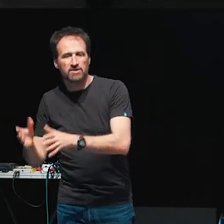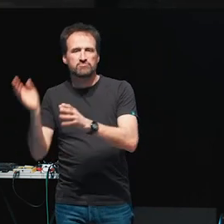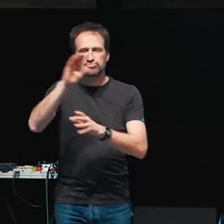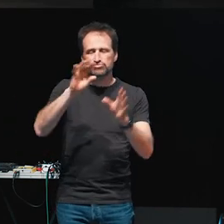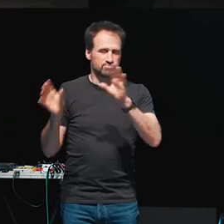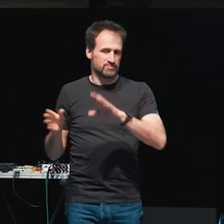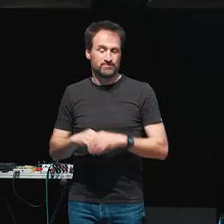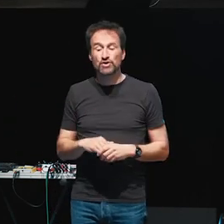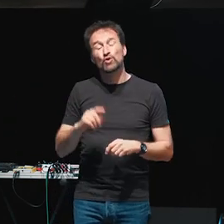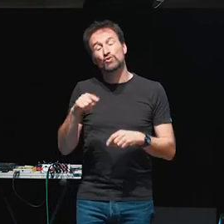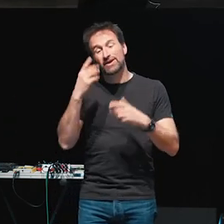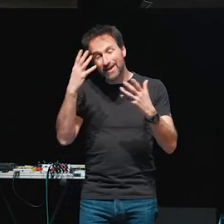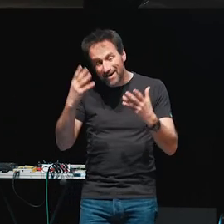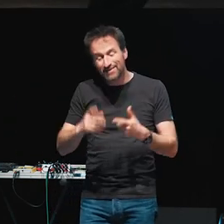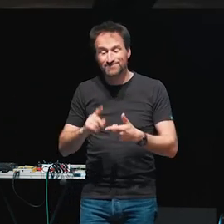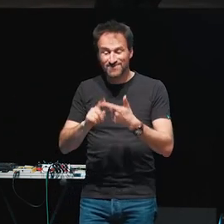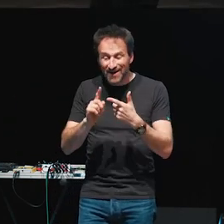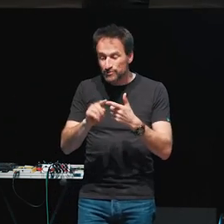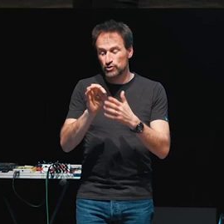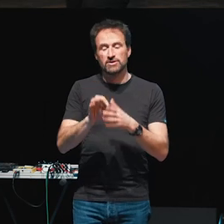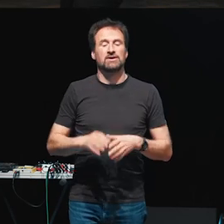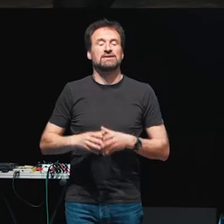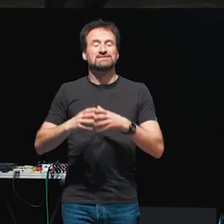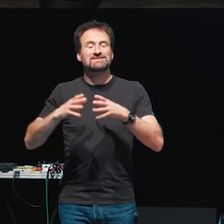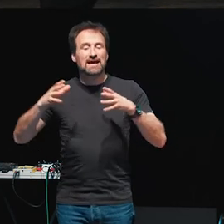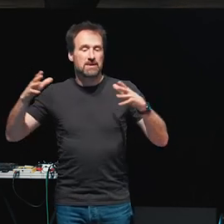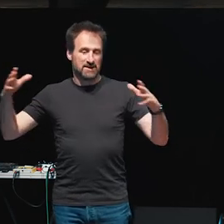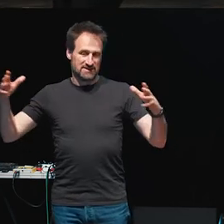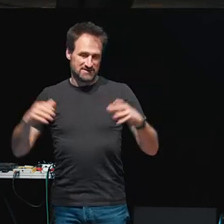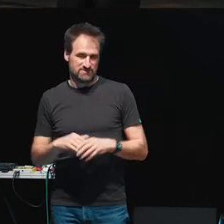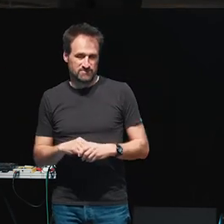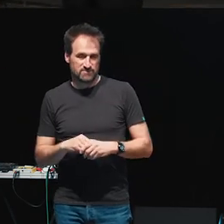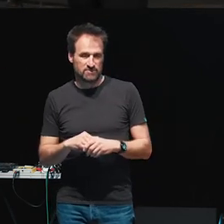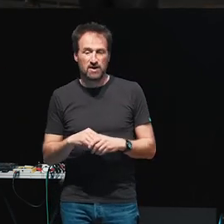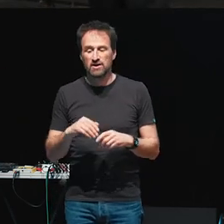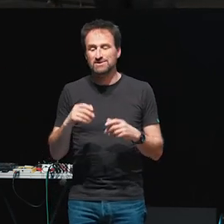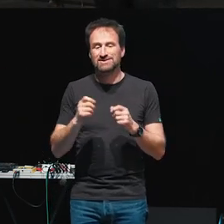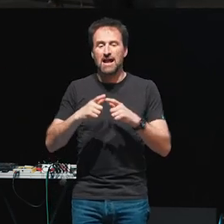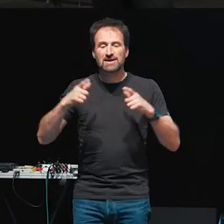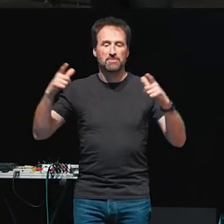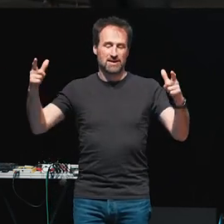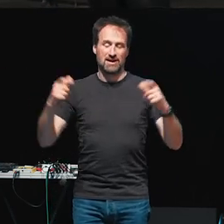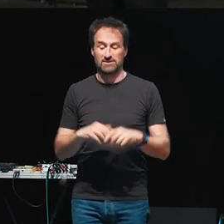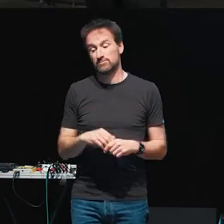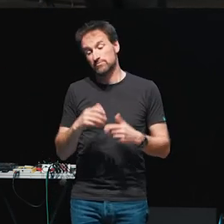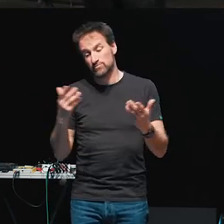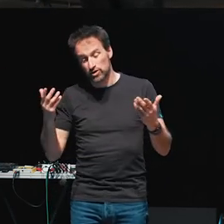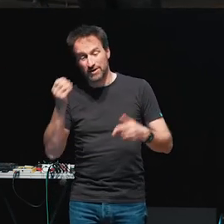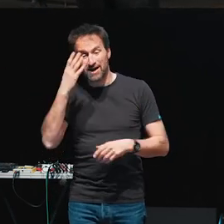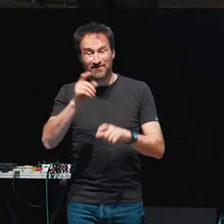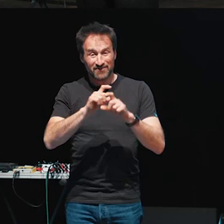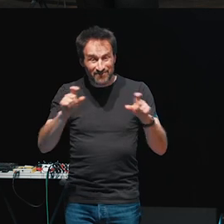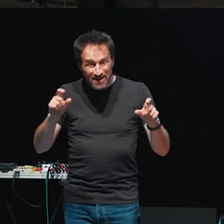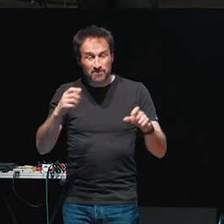What did organizations do previously when they wanted to scale up, when you suddenly want to test a new feature or you want to